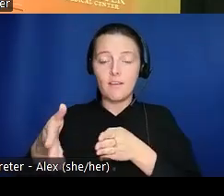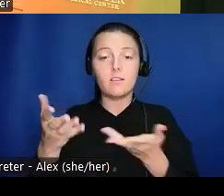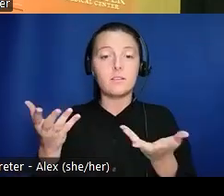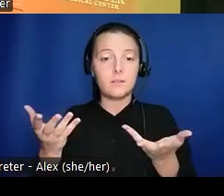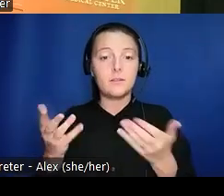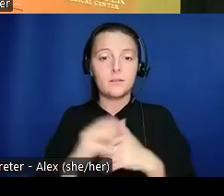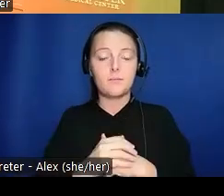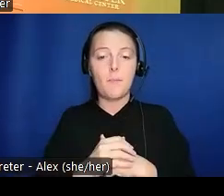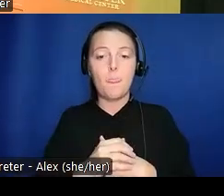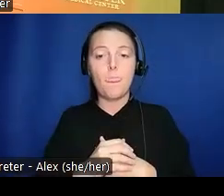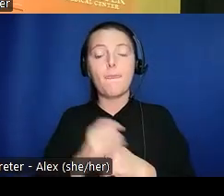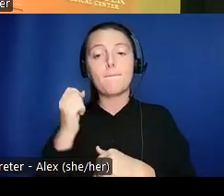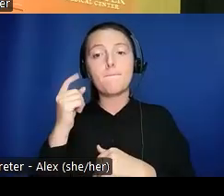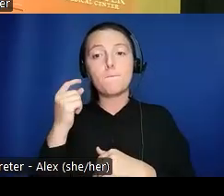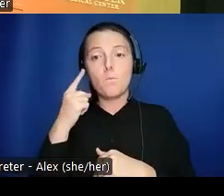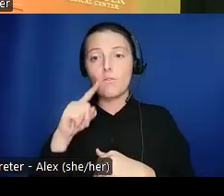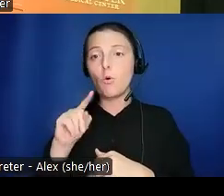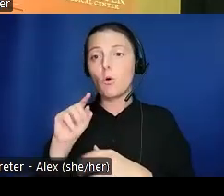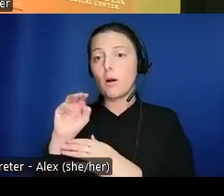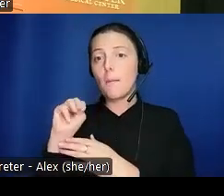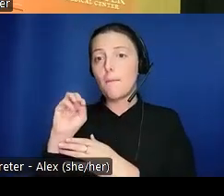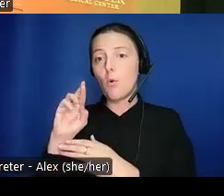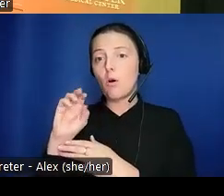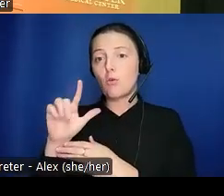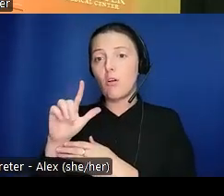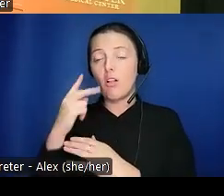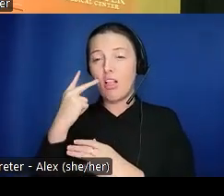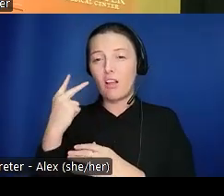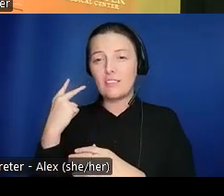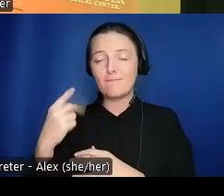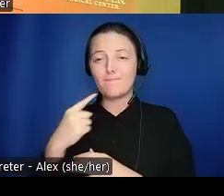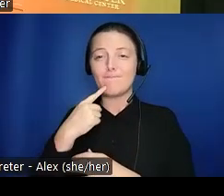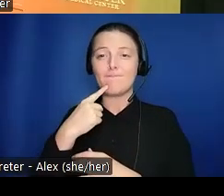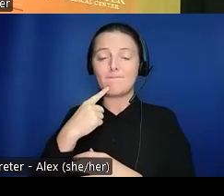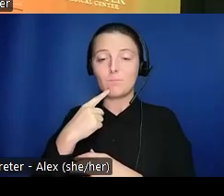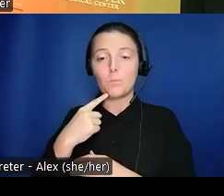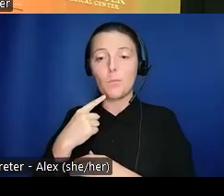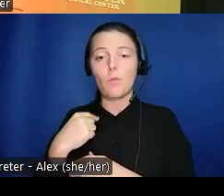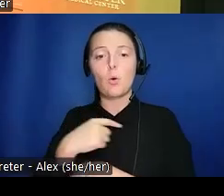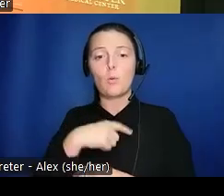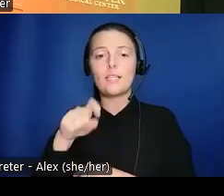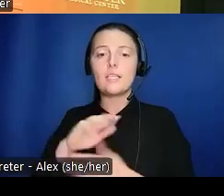regrets, we need to get more active in terms of participating in local